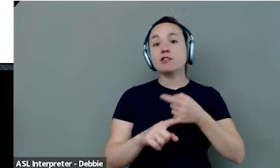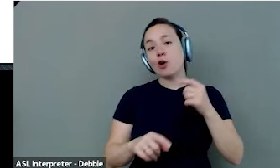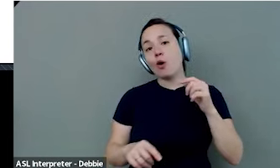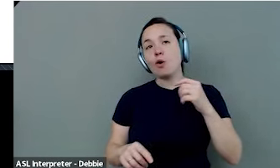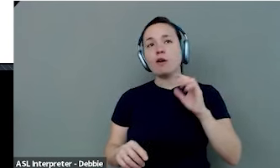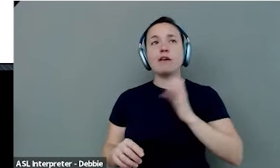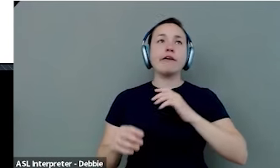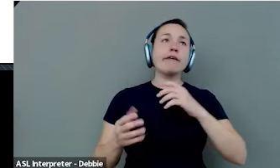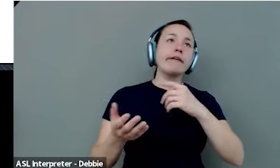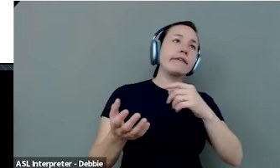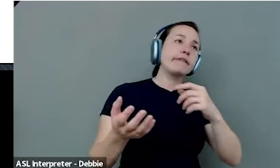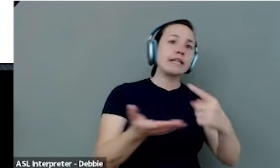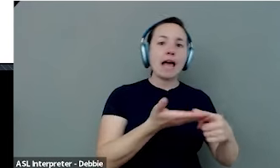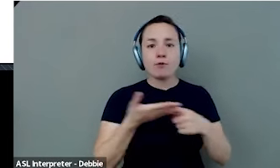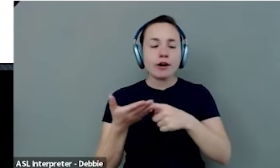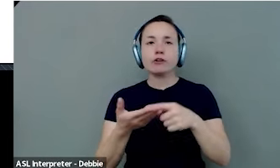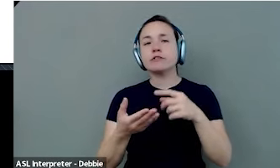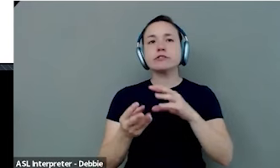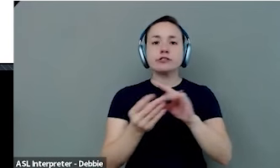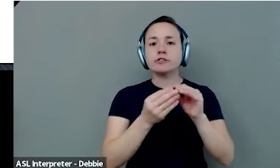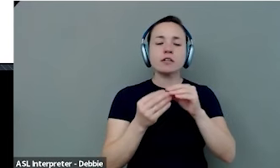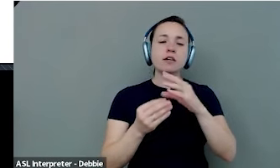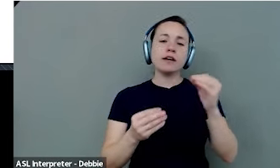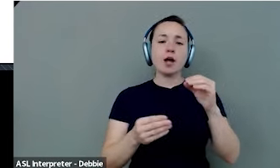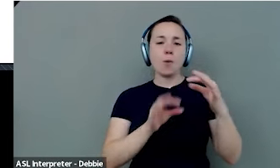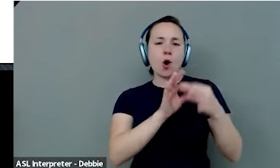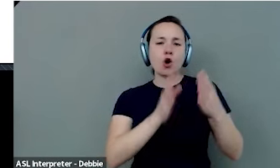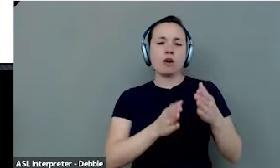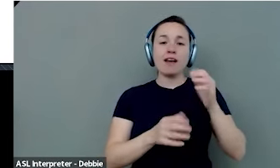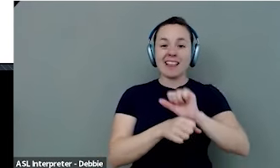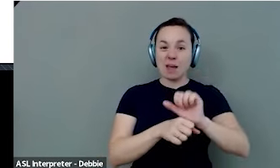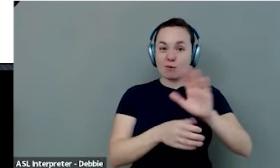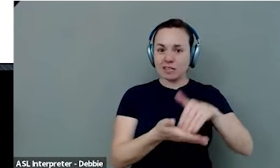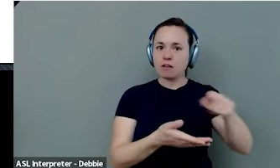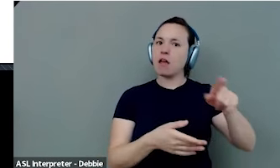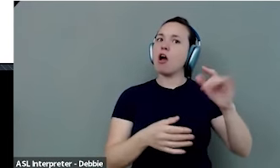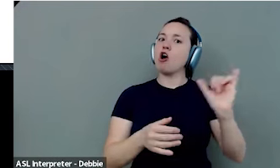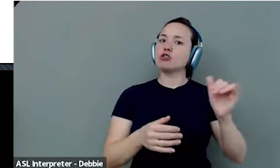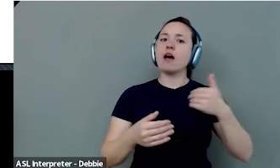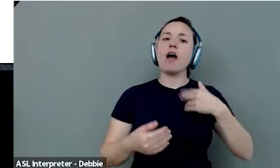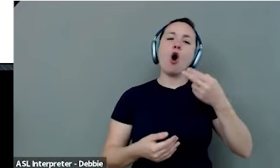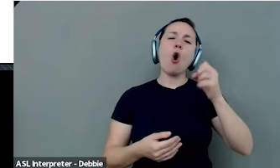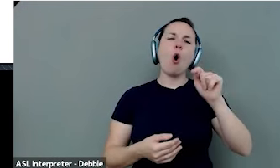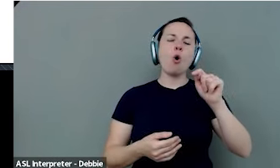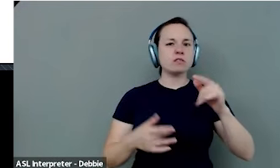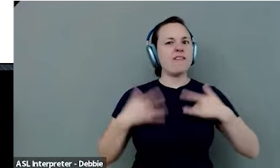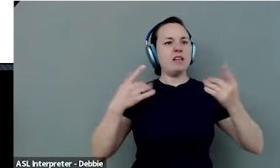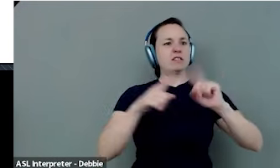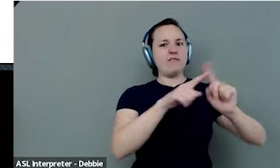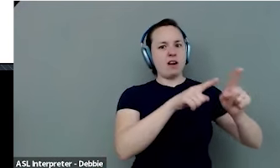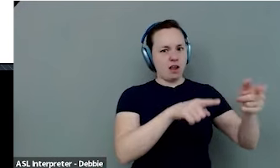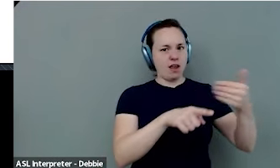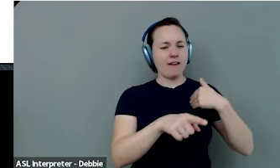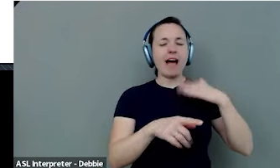collaborators and partners at the Labor Center is also hosting wonderfully incredible events as part of this. So I'll turn it over